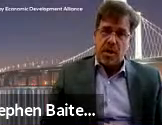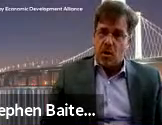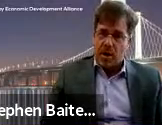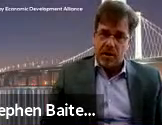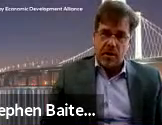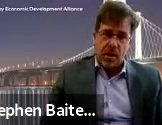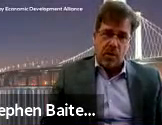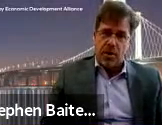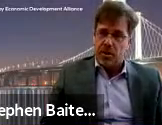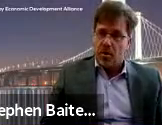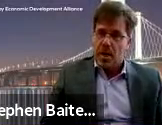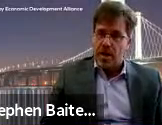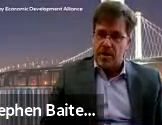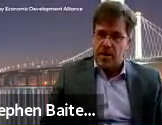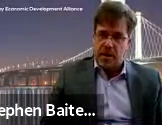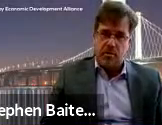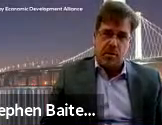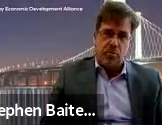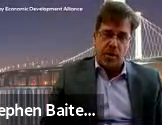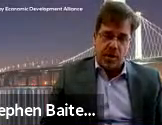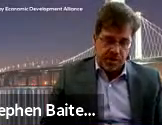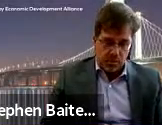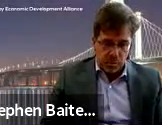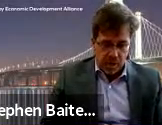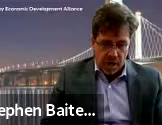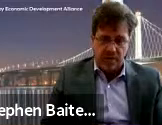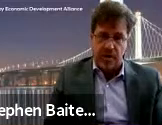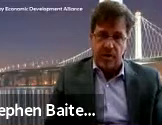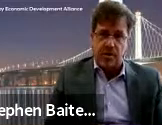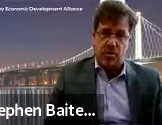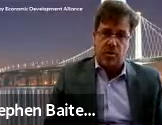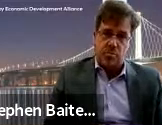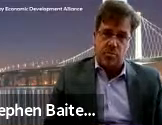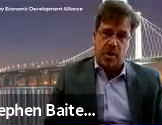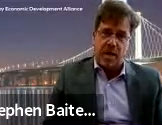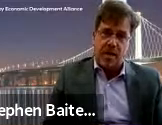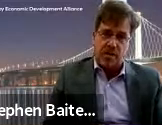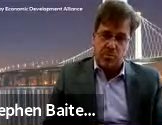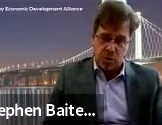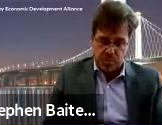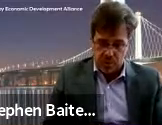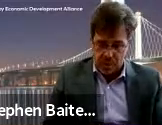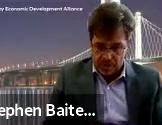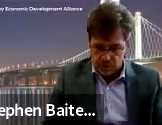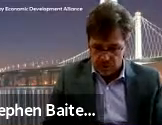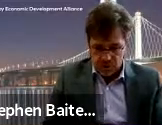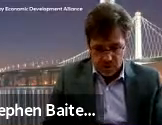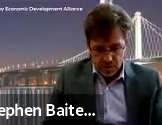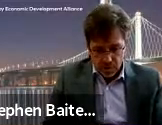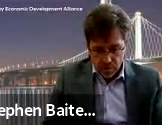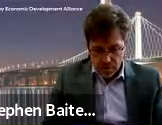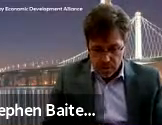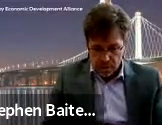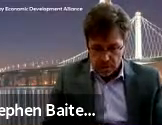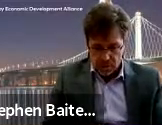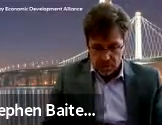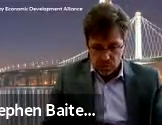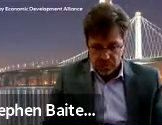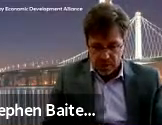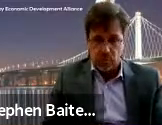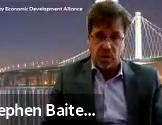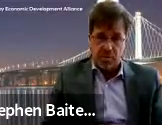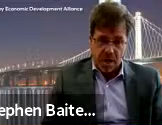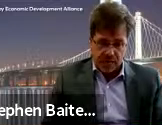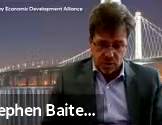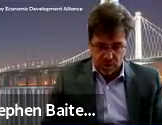As we get going, I want to go ahead and point out that we'll be offering this broadcast in multiple languages. And